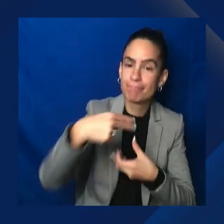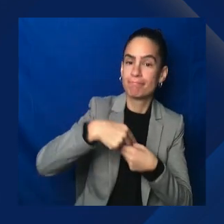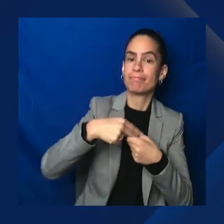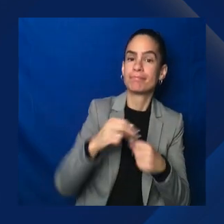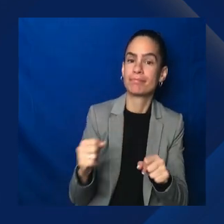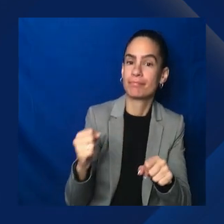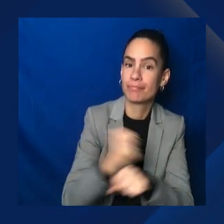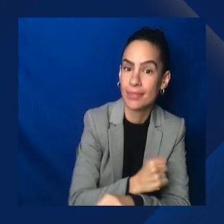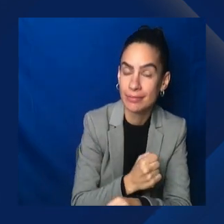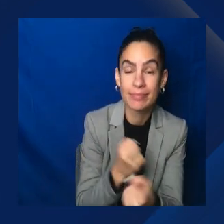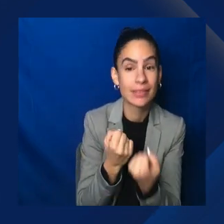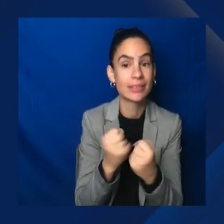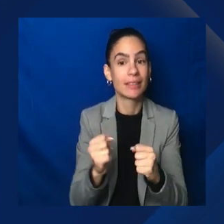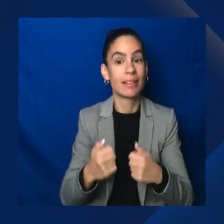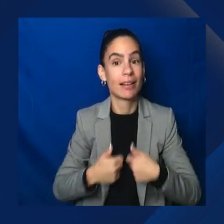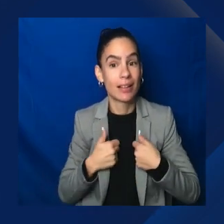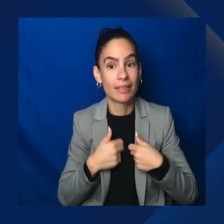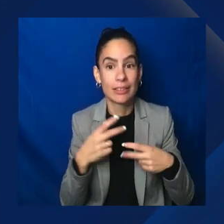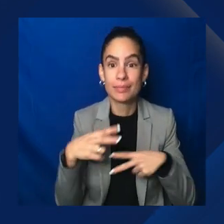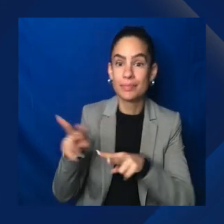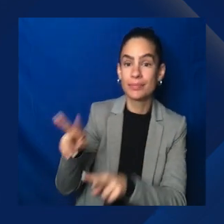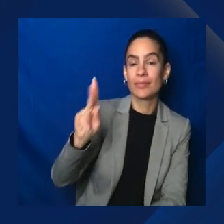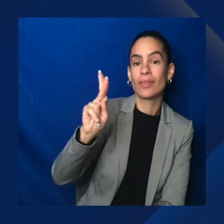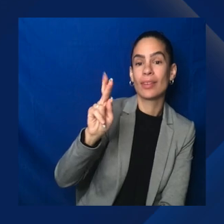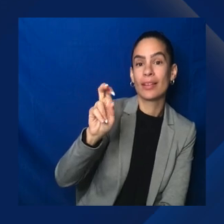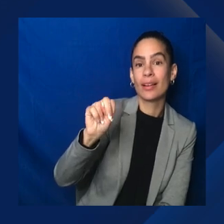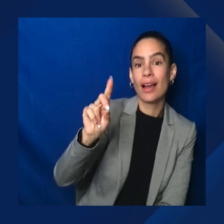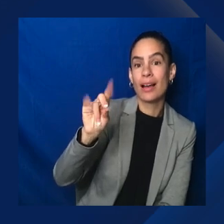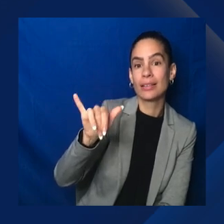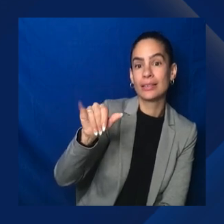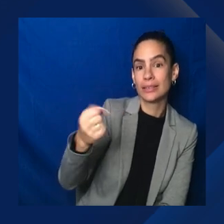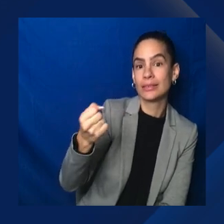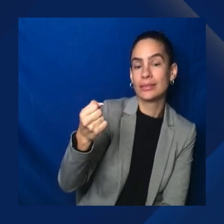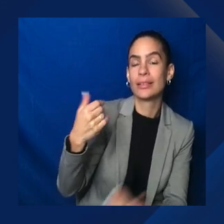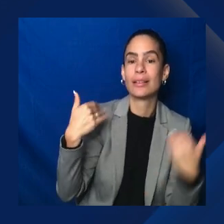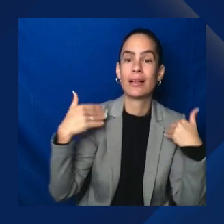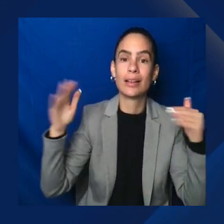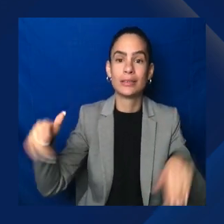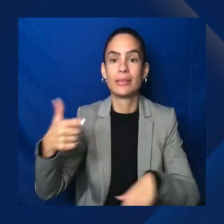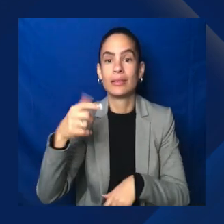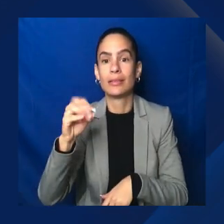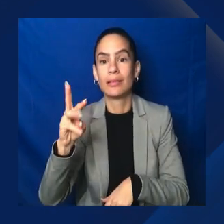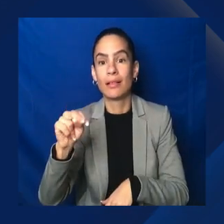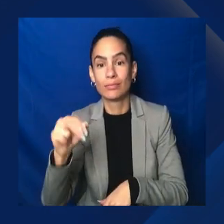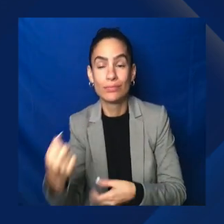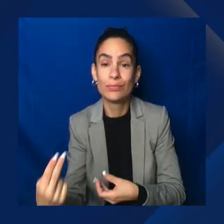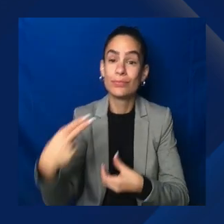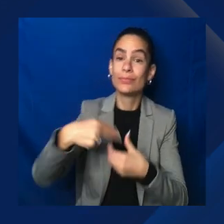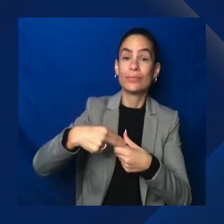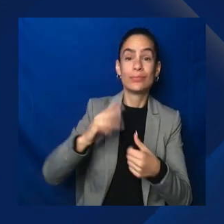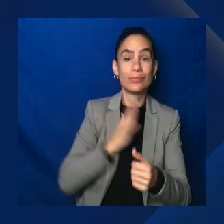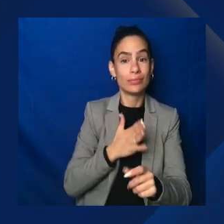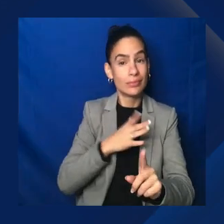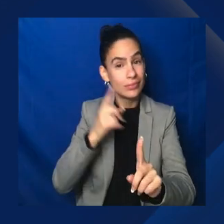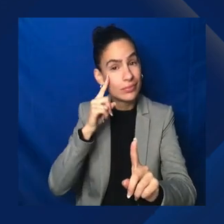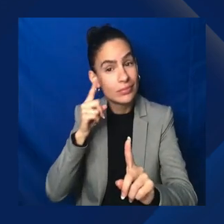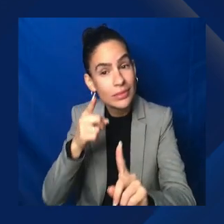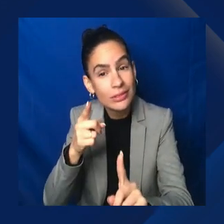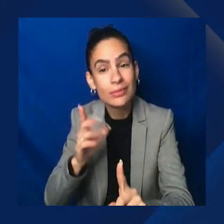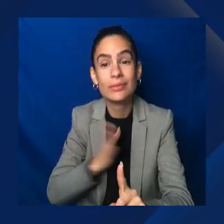Angel Gowns to join our mission and our vision. As a mother who has experienced the loss of a